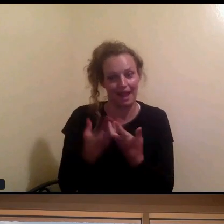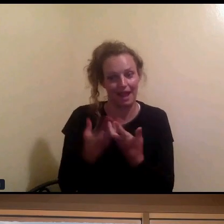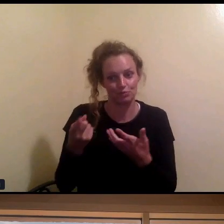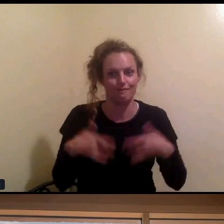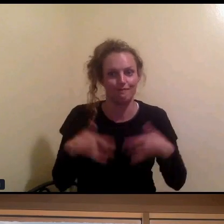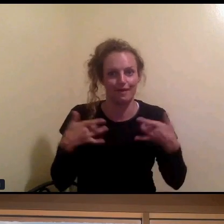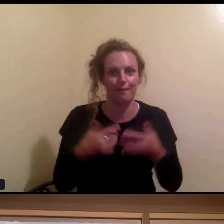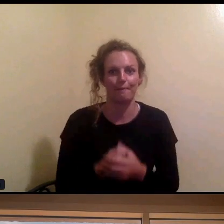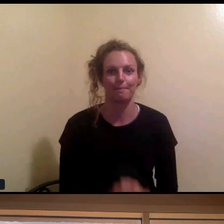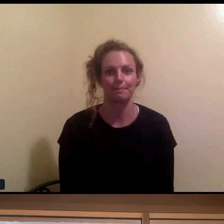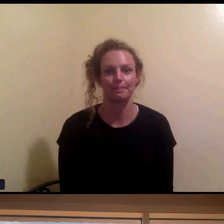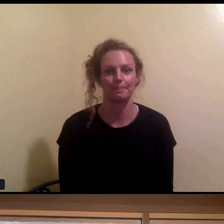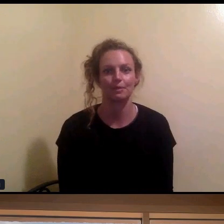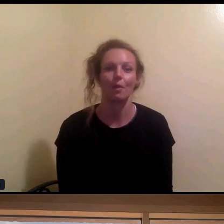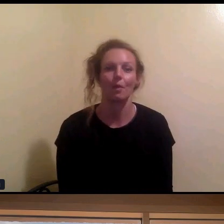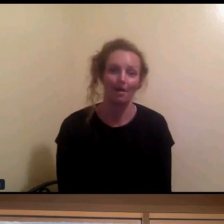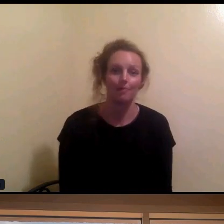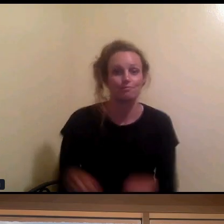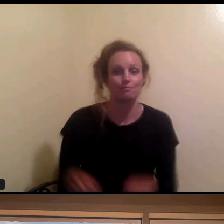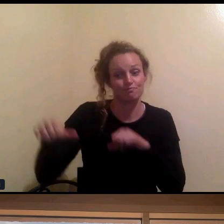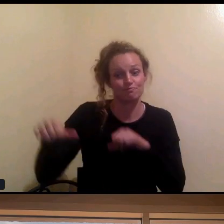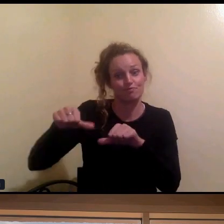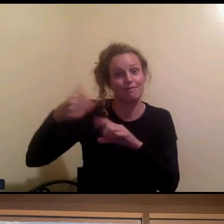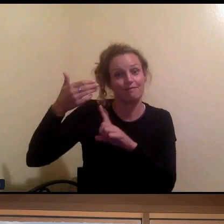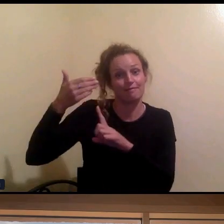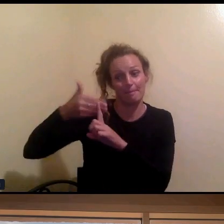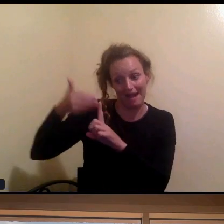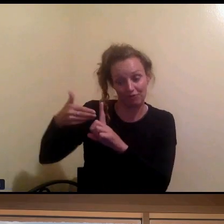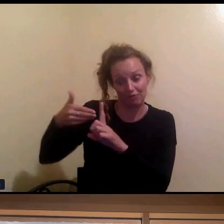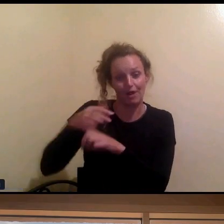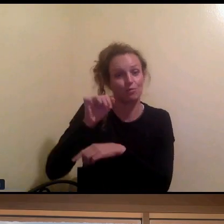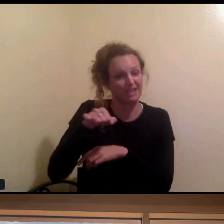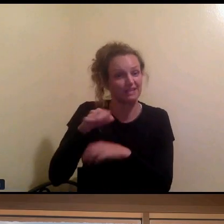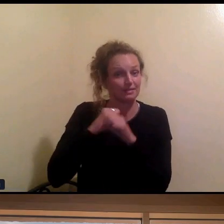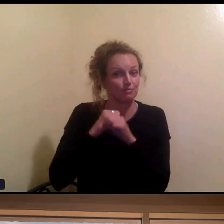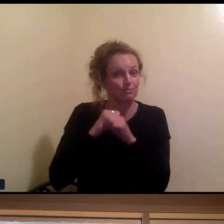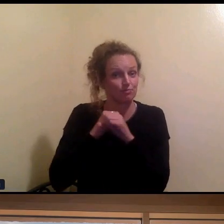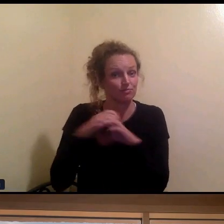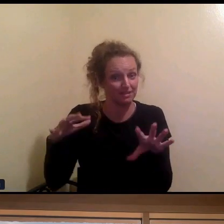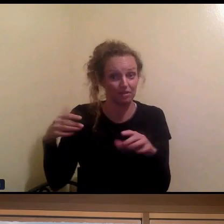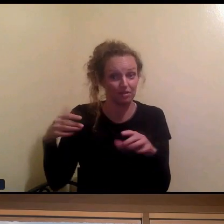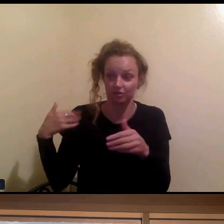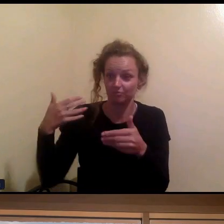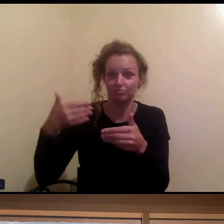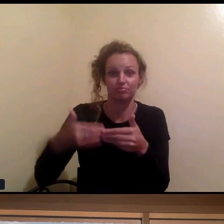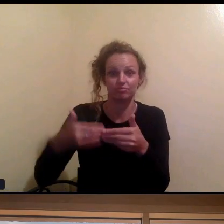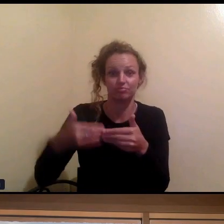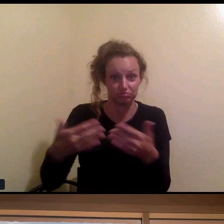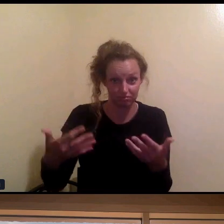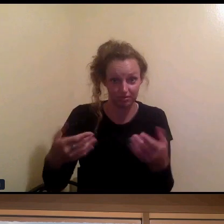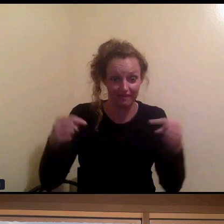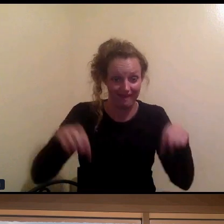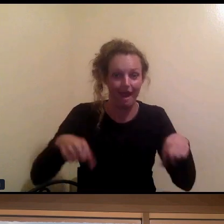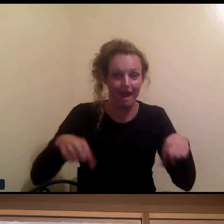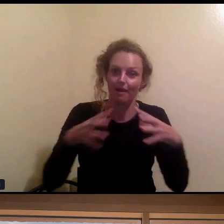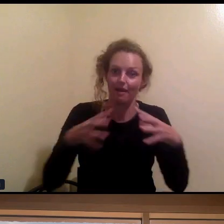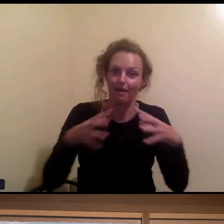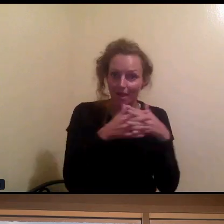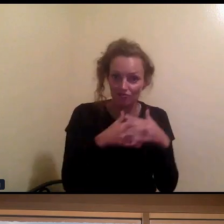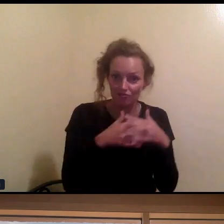brief background. Yes, I've been in production in some capacity, from Comcast, NBC Universal here in the United States to now